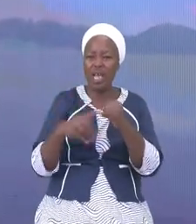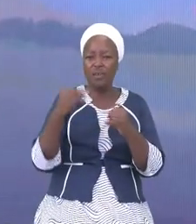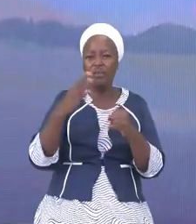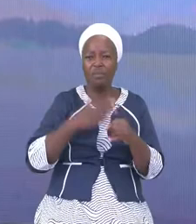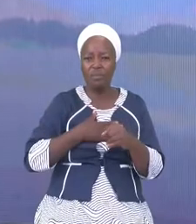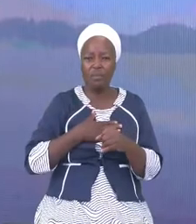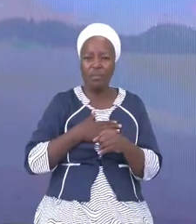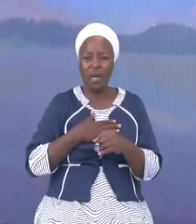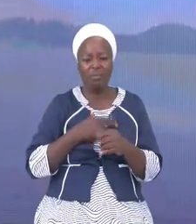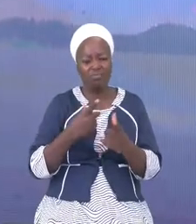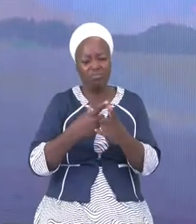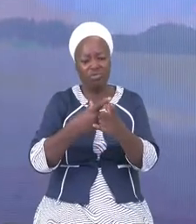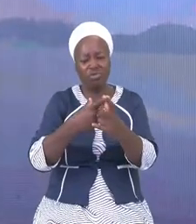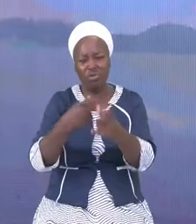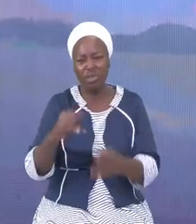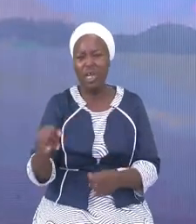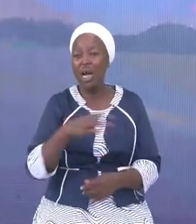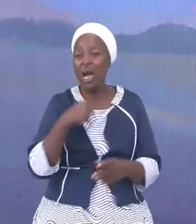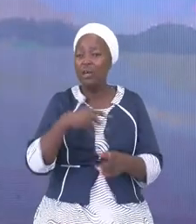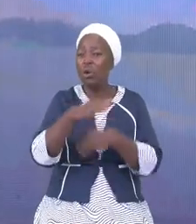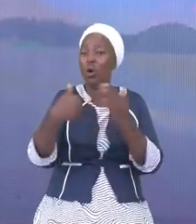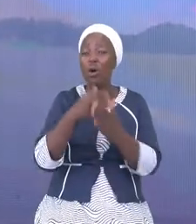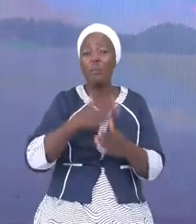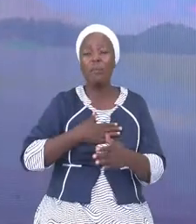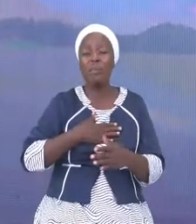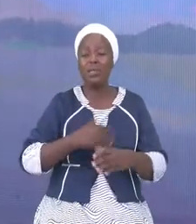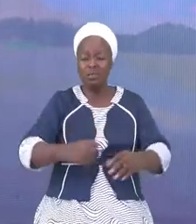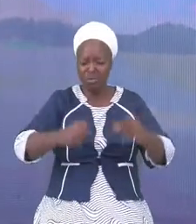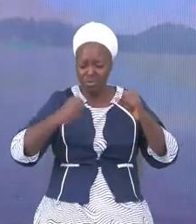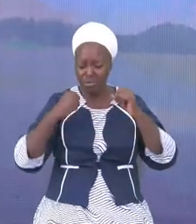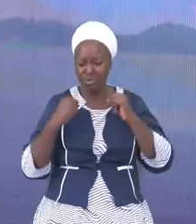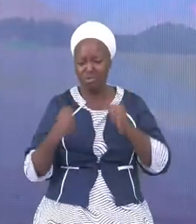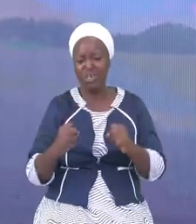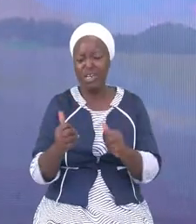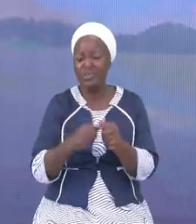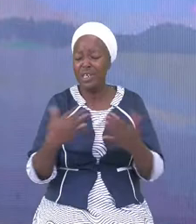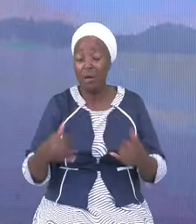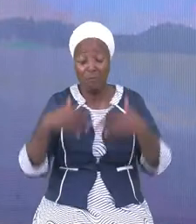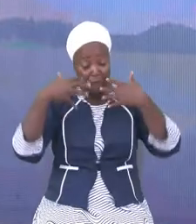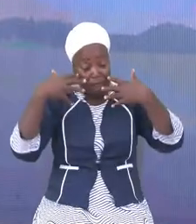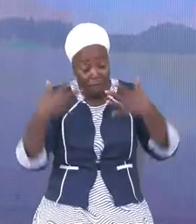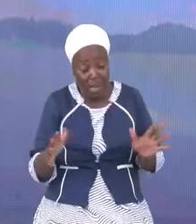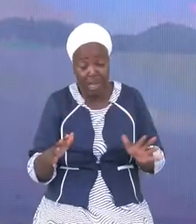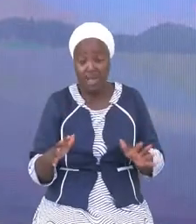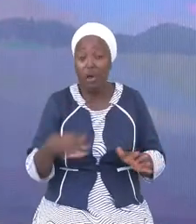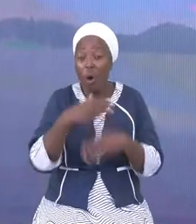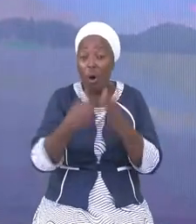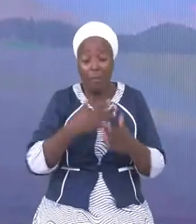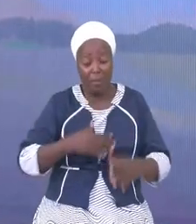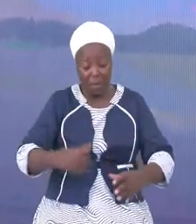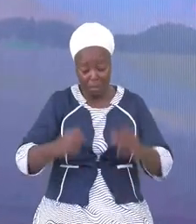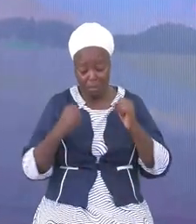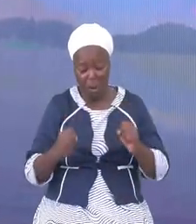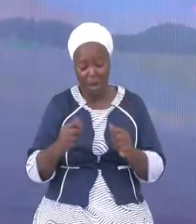my running, and all my energy, everything fizzled out. All my power, everything